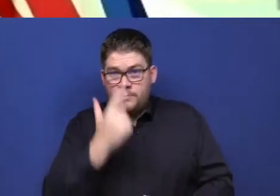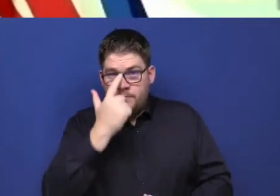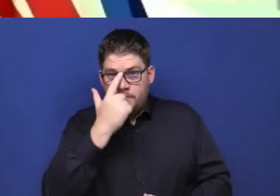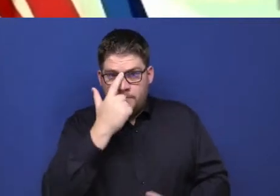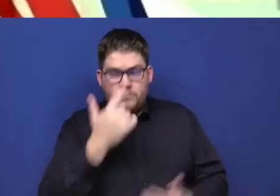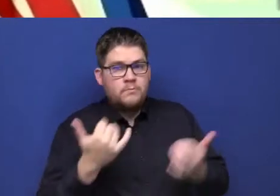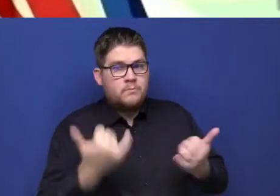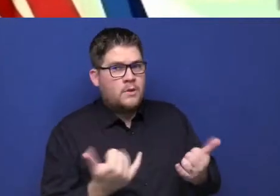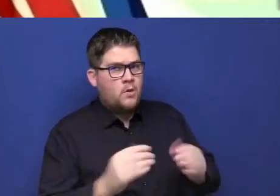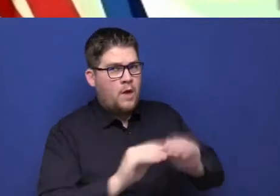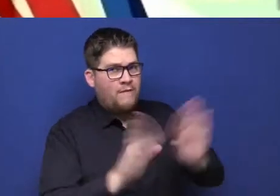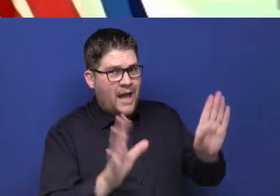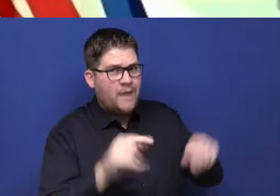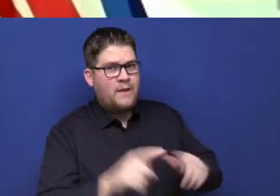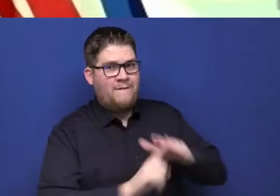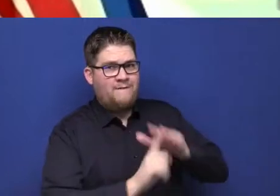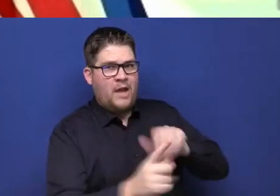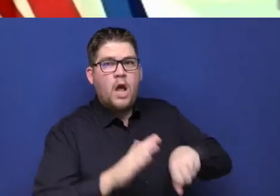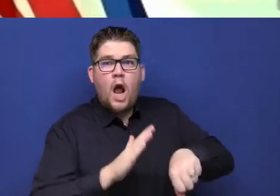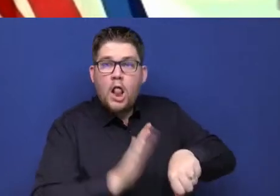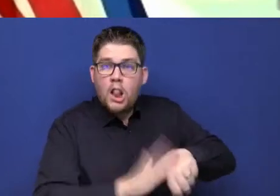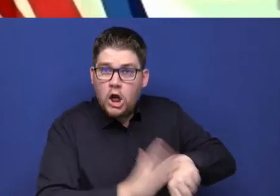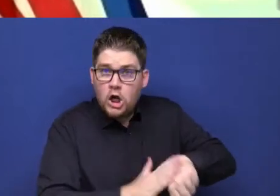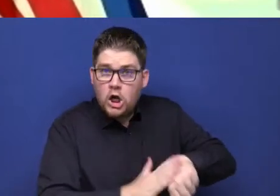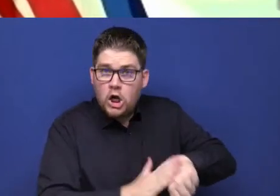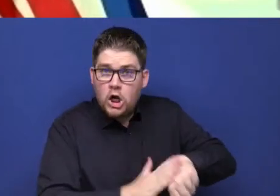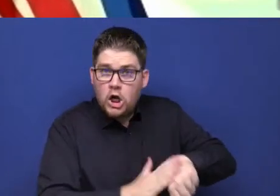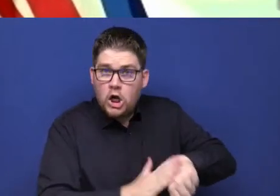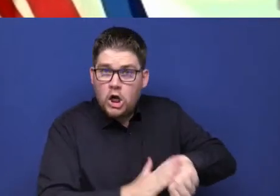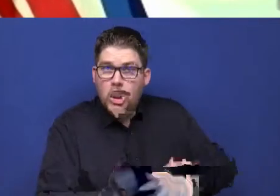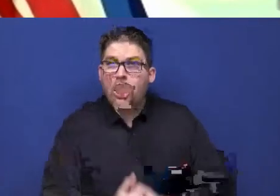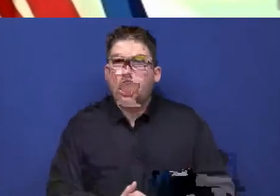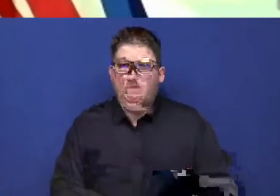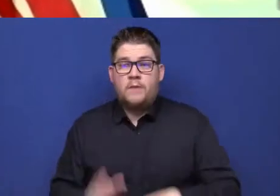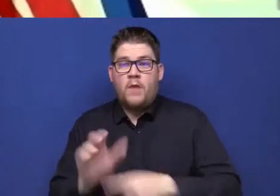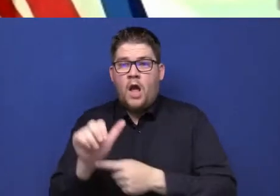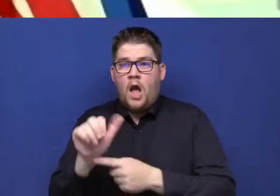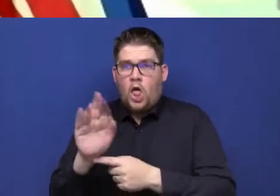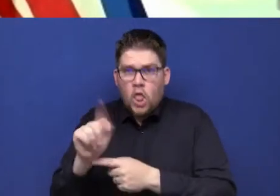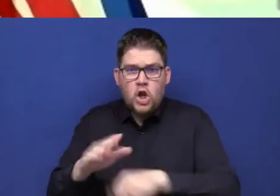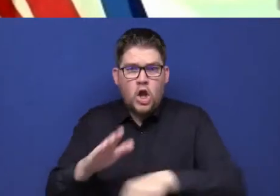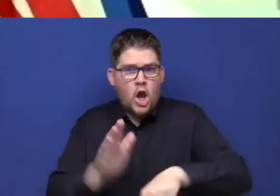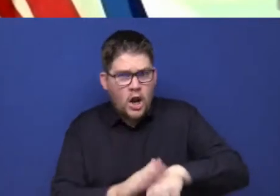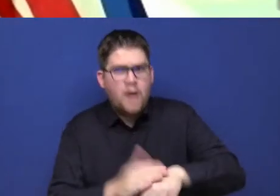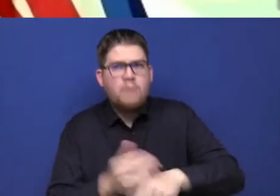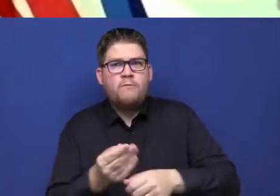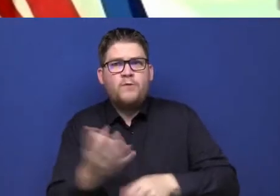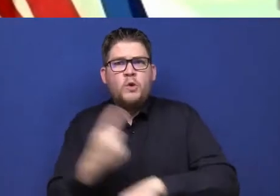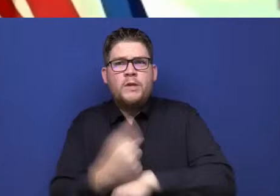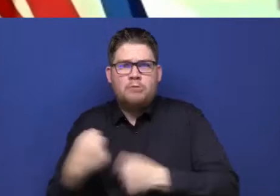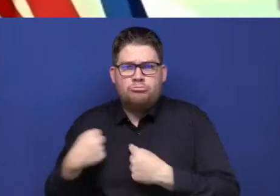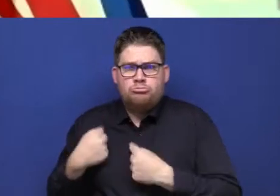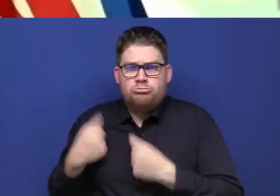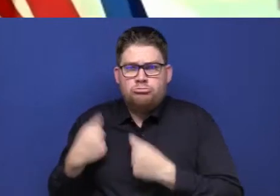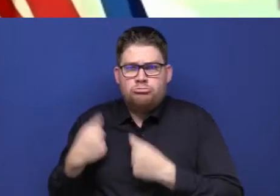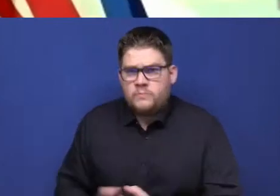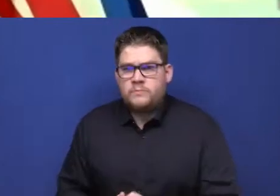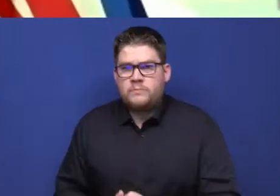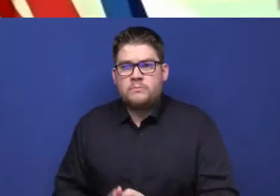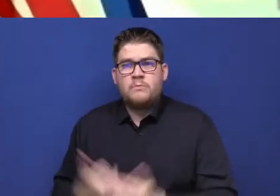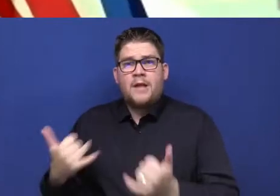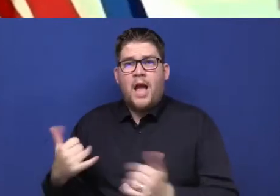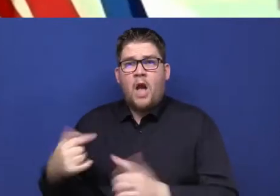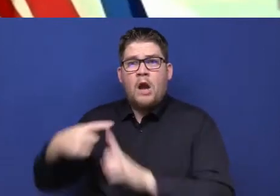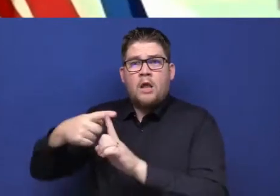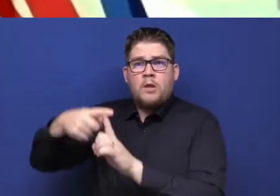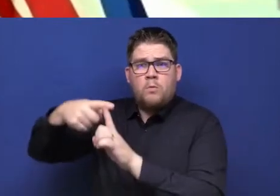weather has obviously helped. In terms of if it were to go to an evacuation order, for example, then there are